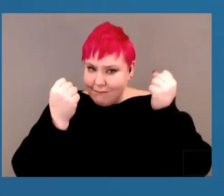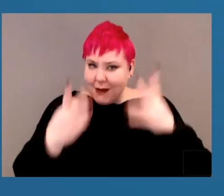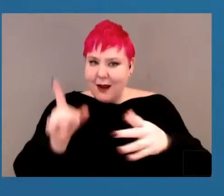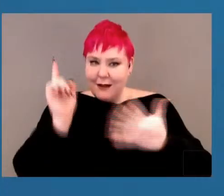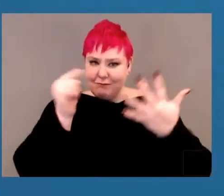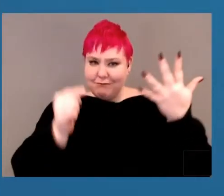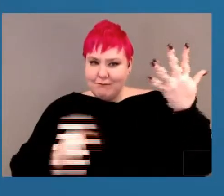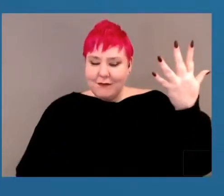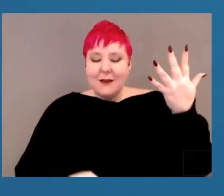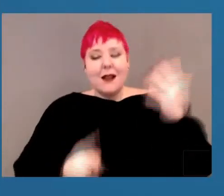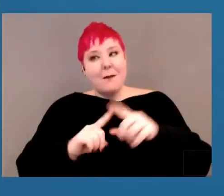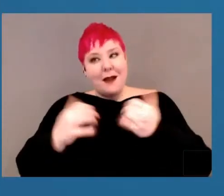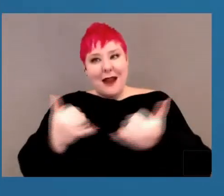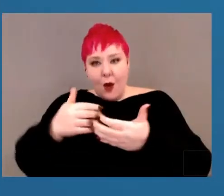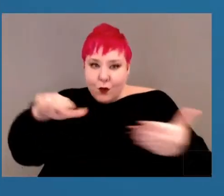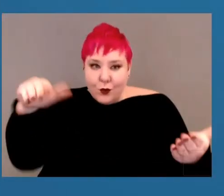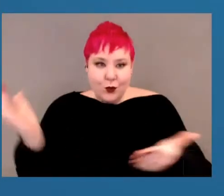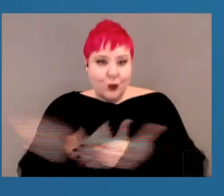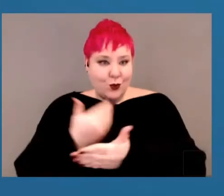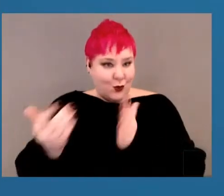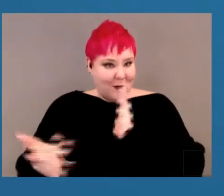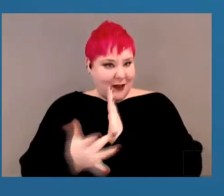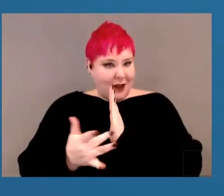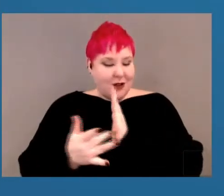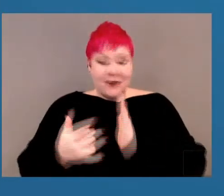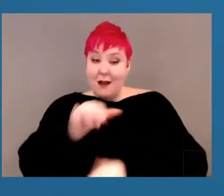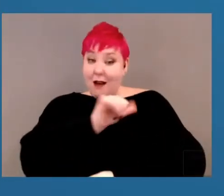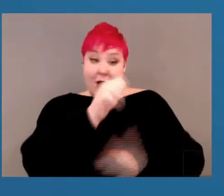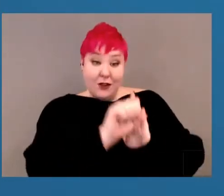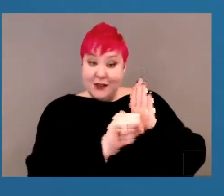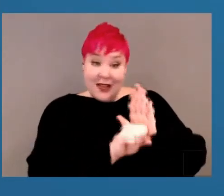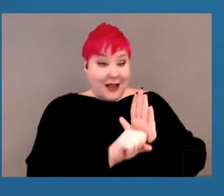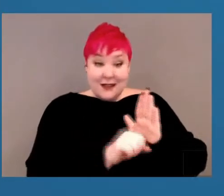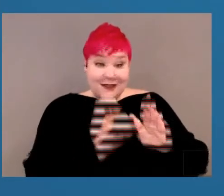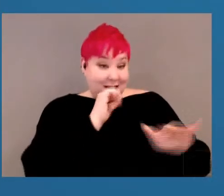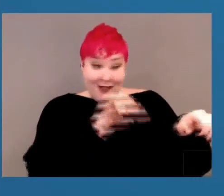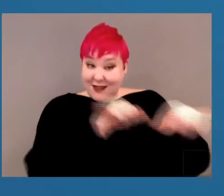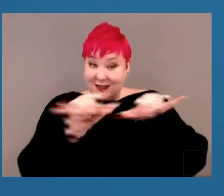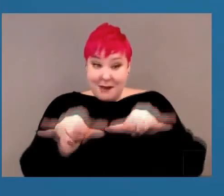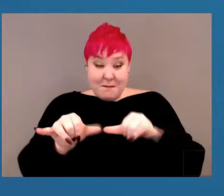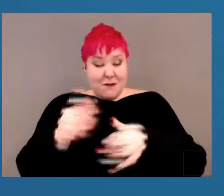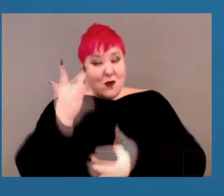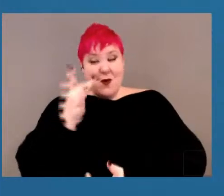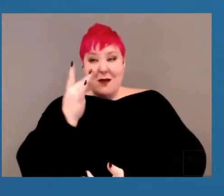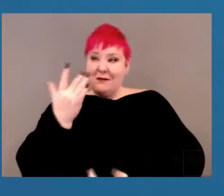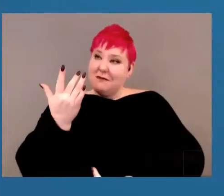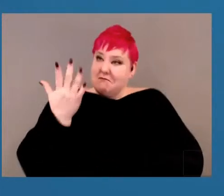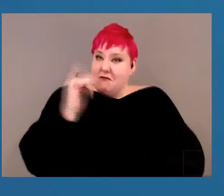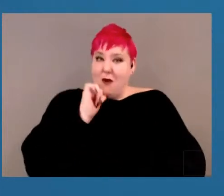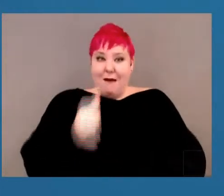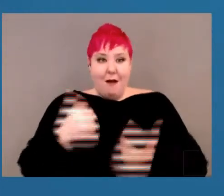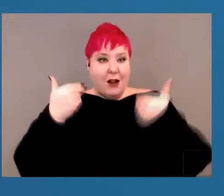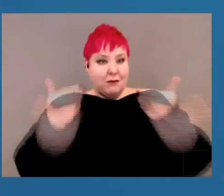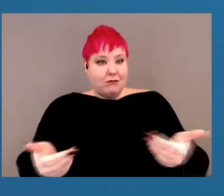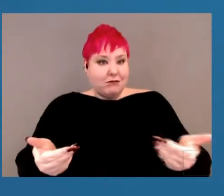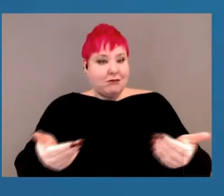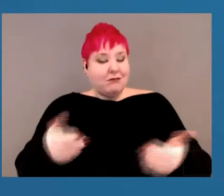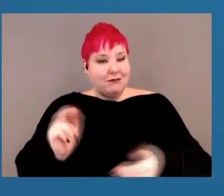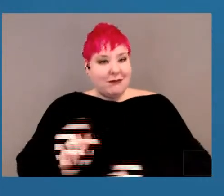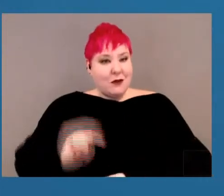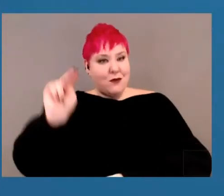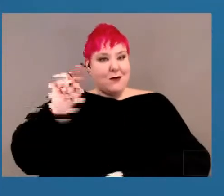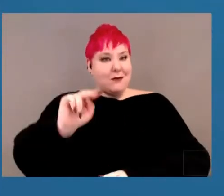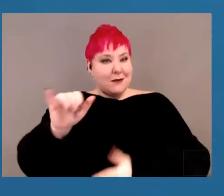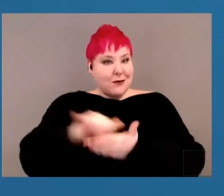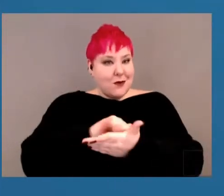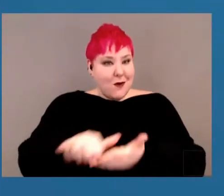where other states have not gone as far as we're going. So we said, why not here in upstate New York? And today, you